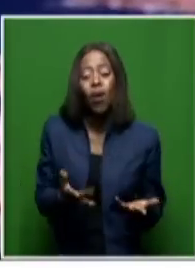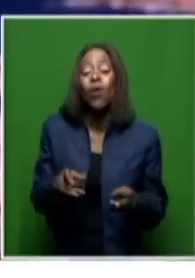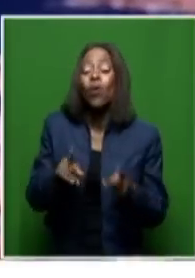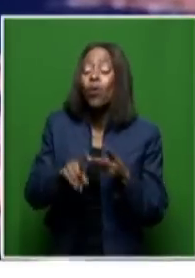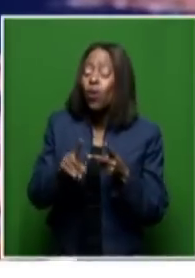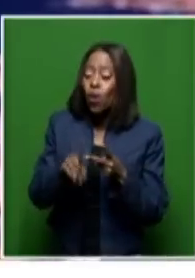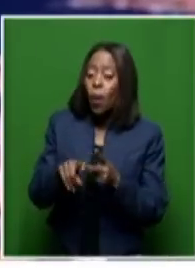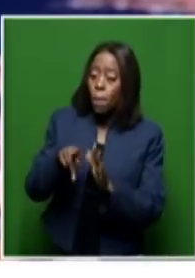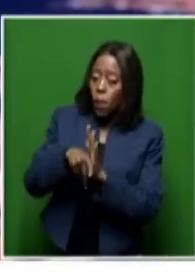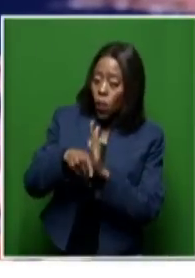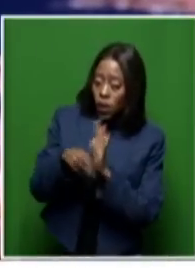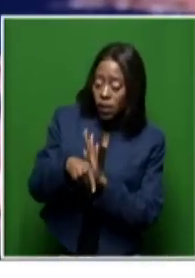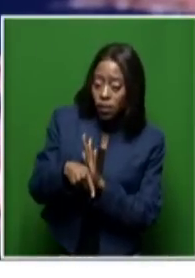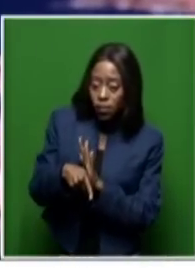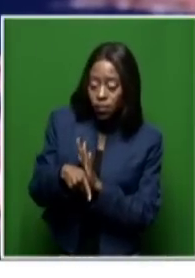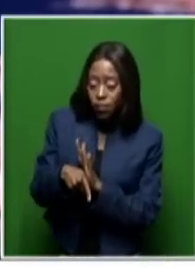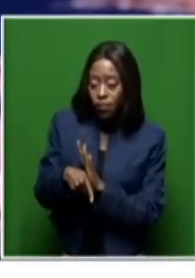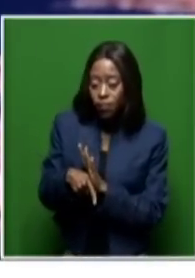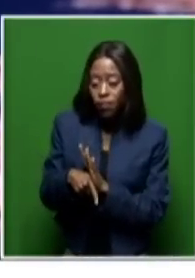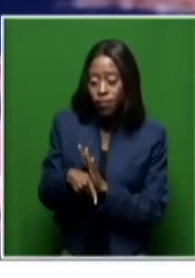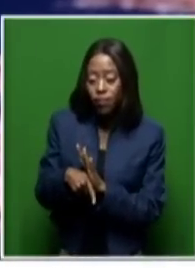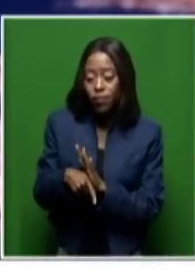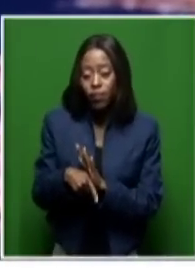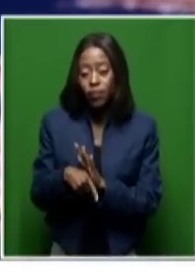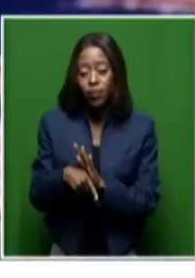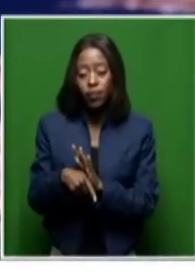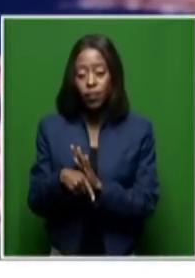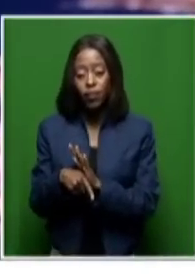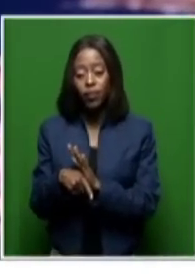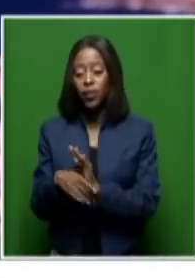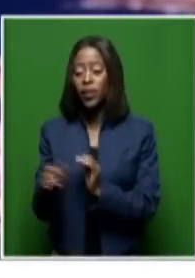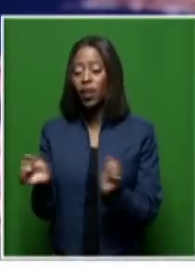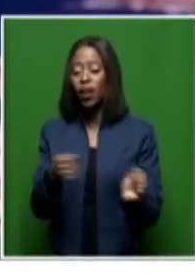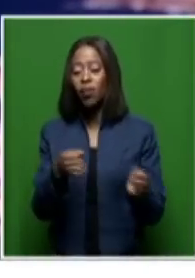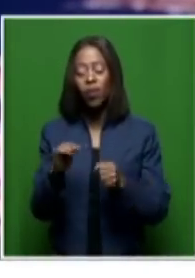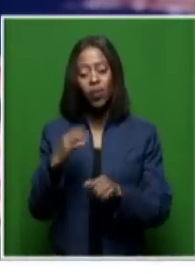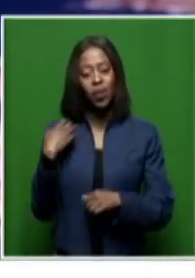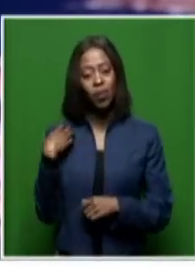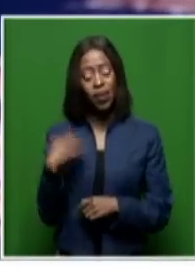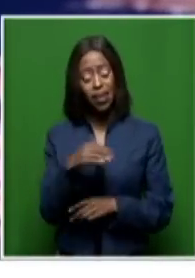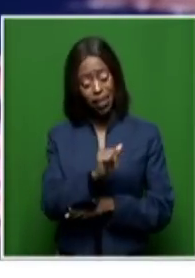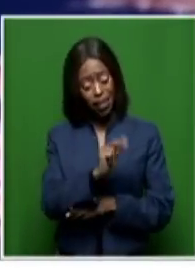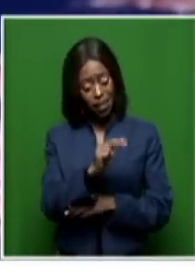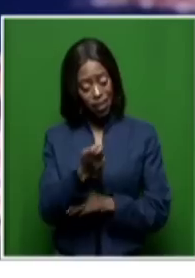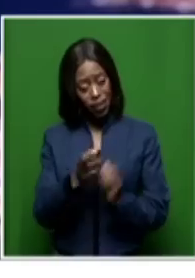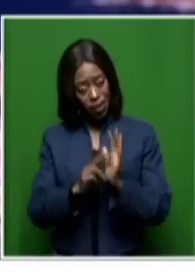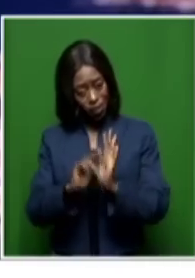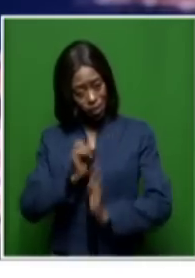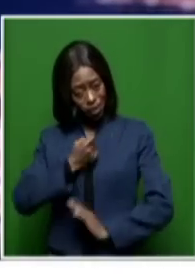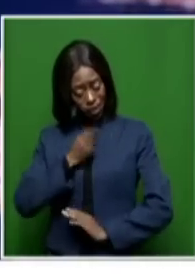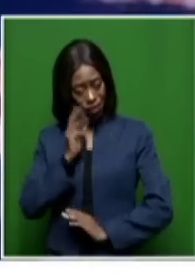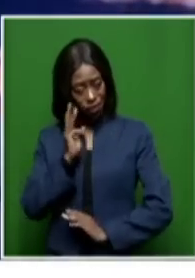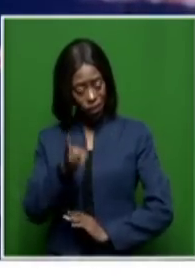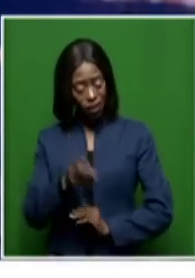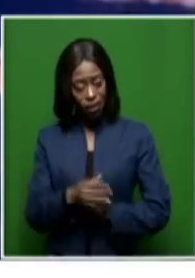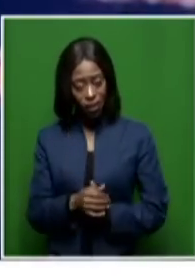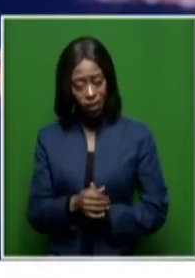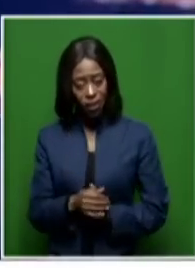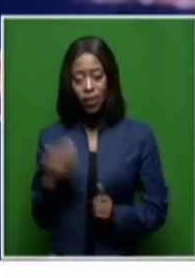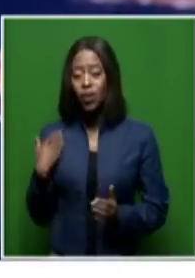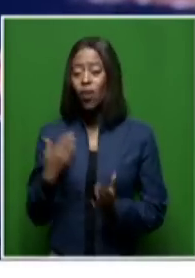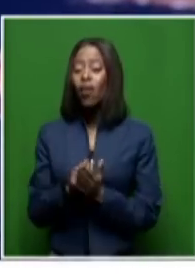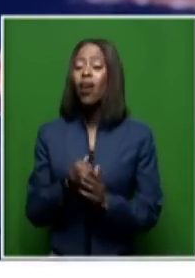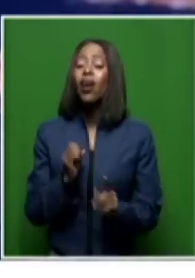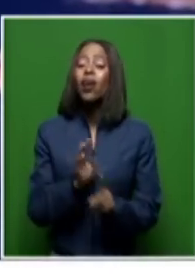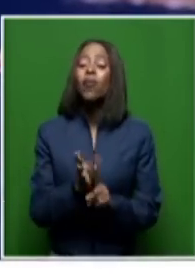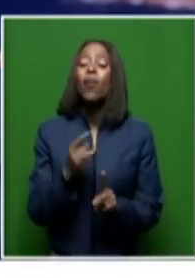including policies. Like you're talking cadre deployment, the ANC will speak for itself. How we have been